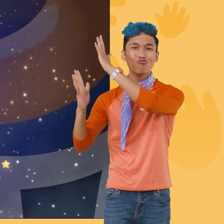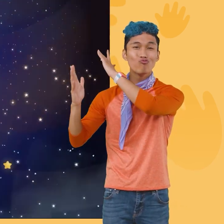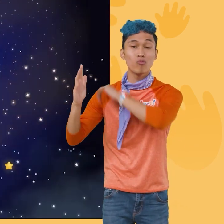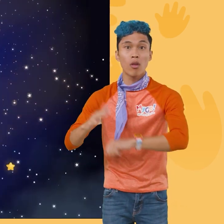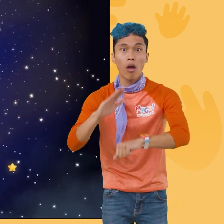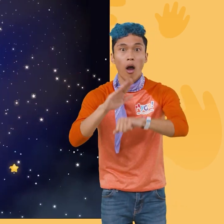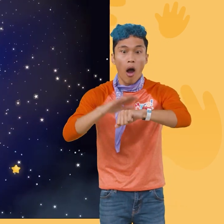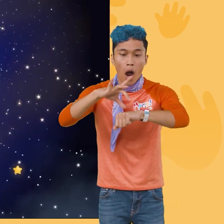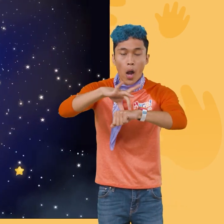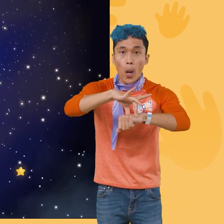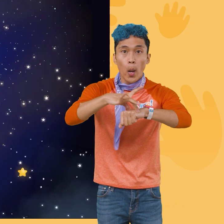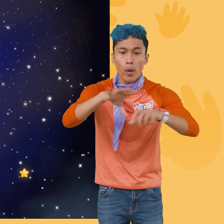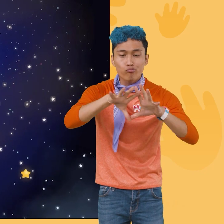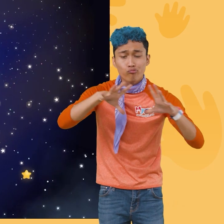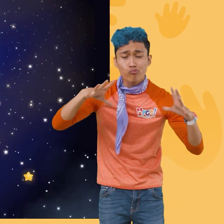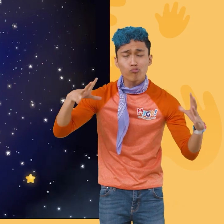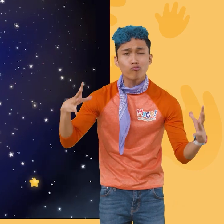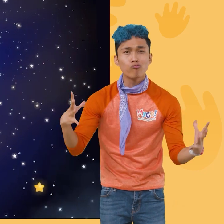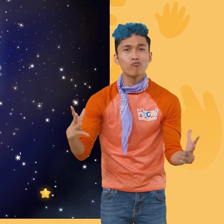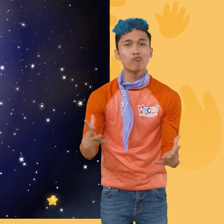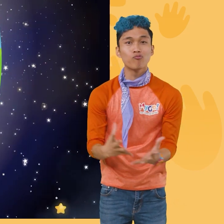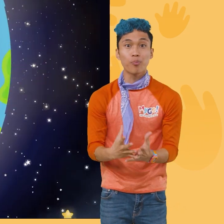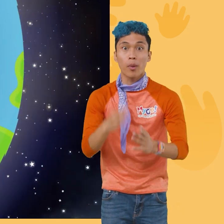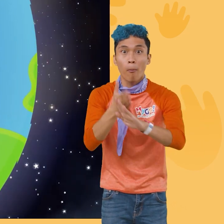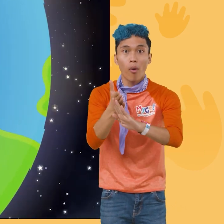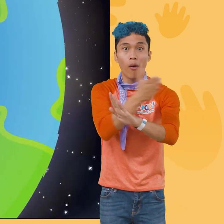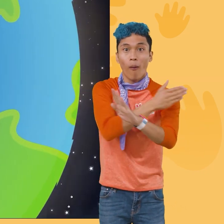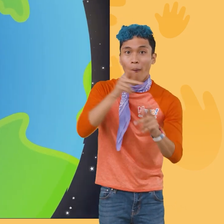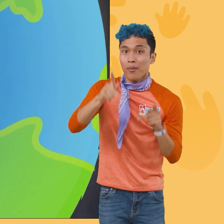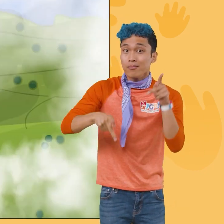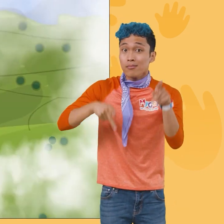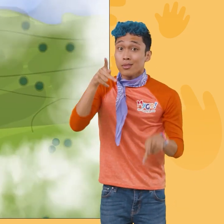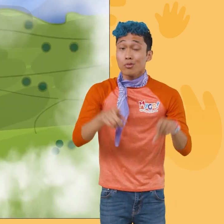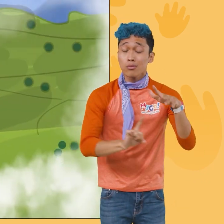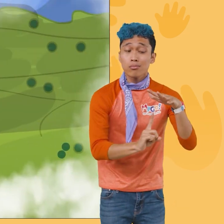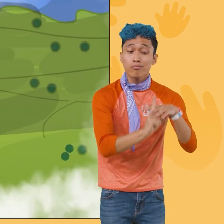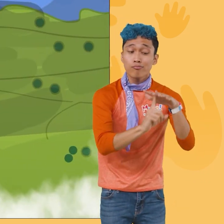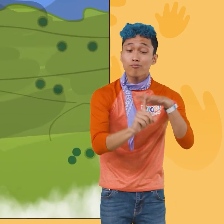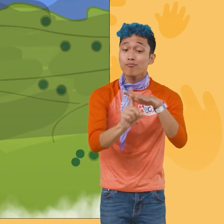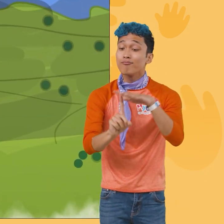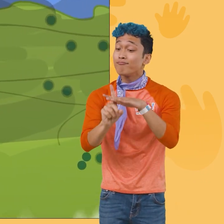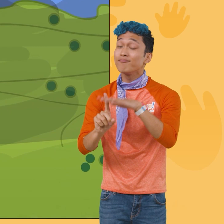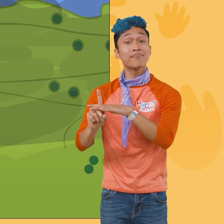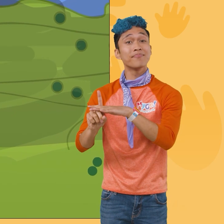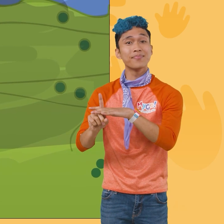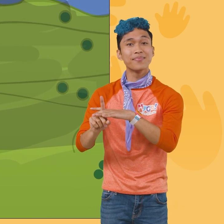ago on this planet Earth, before we ever